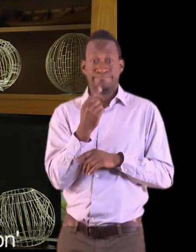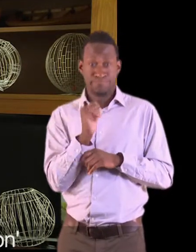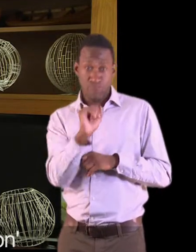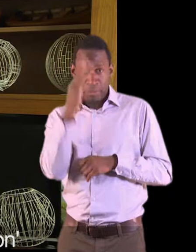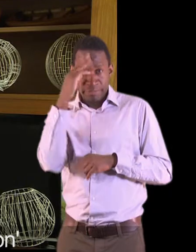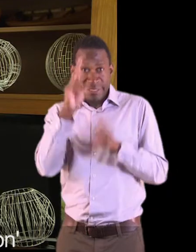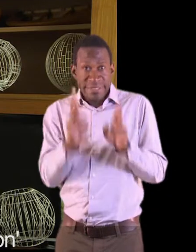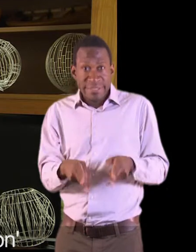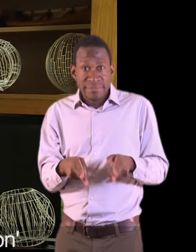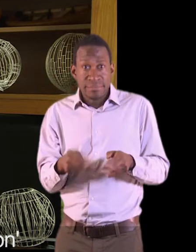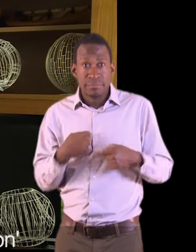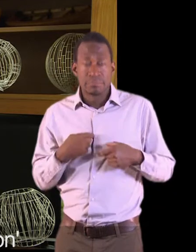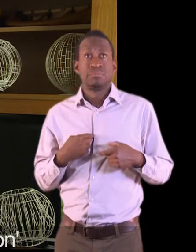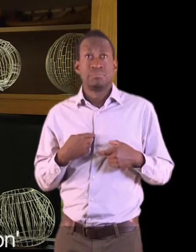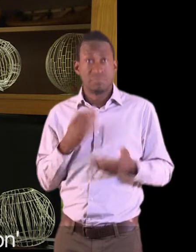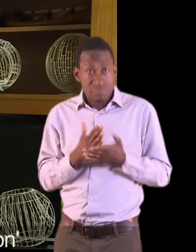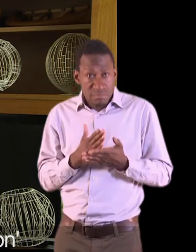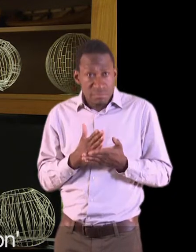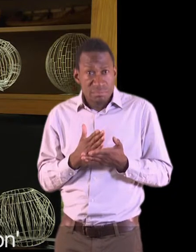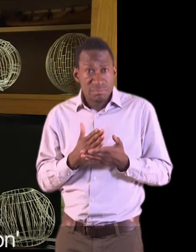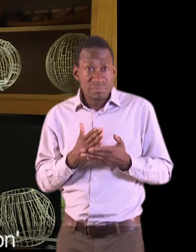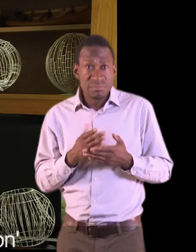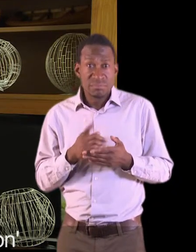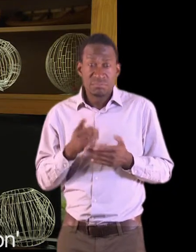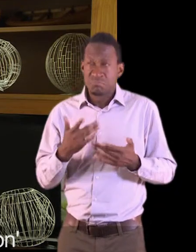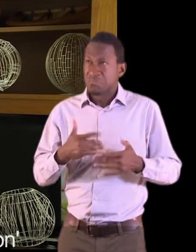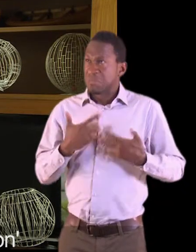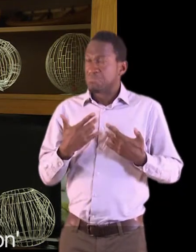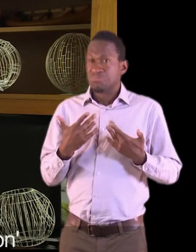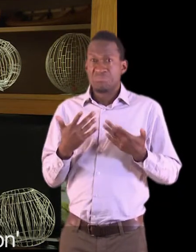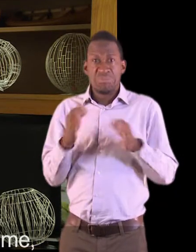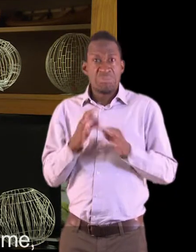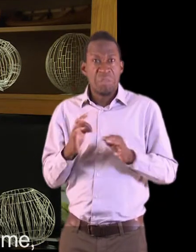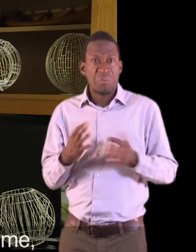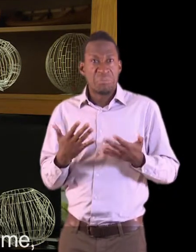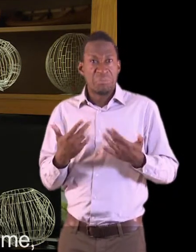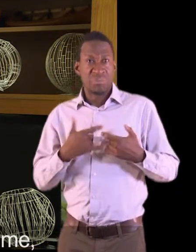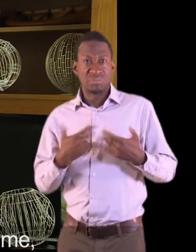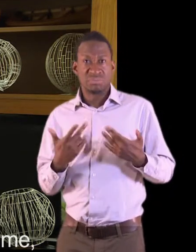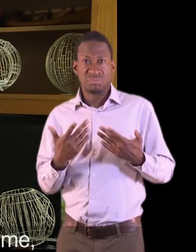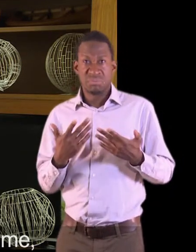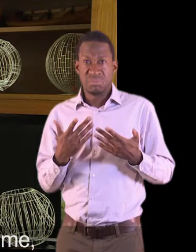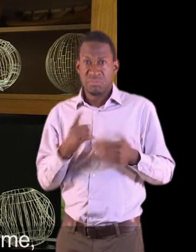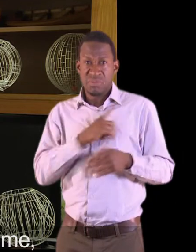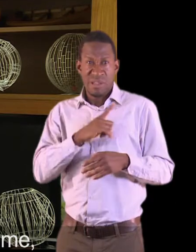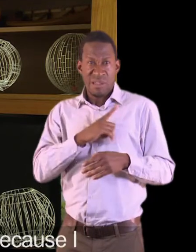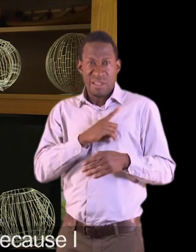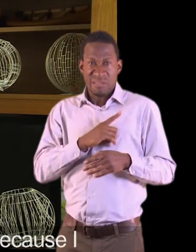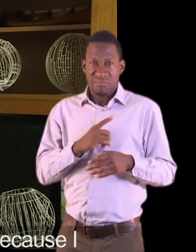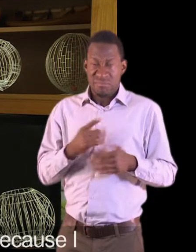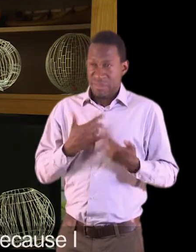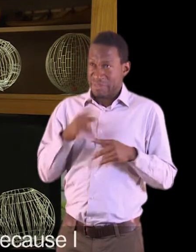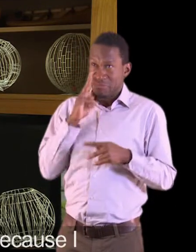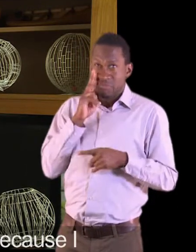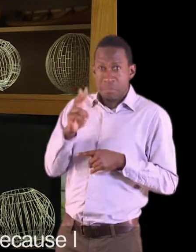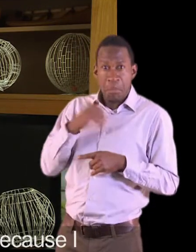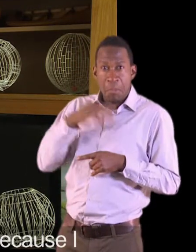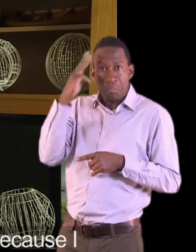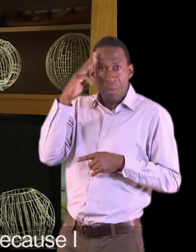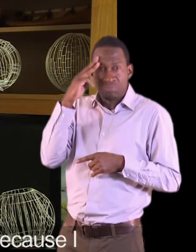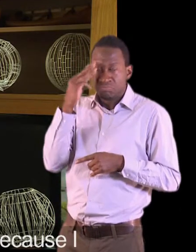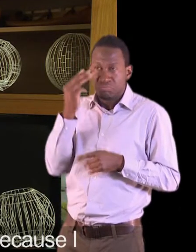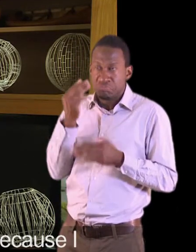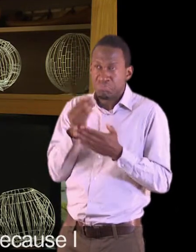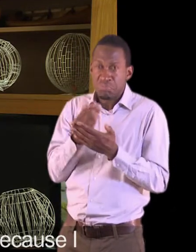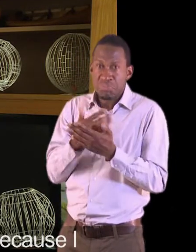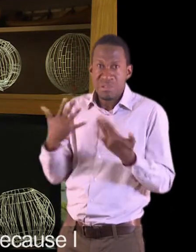"Your mum's died, Ron." And I said, "Has she?" It didn't mean a thing to me. Didn't mean a thing to me because